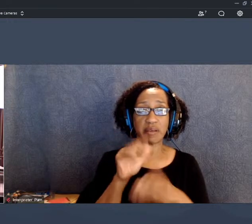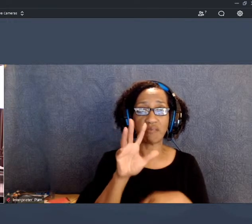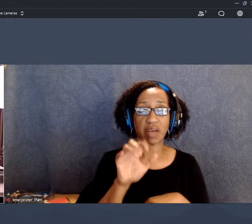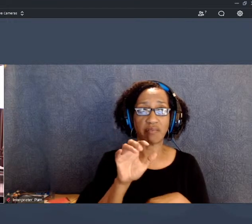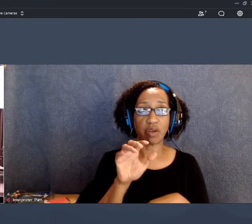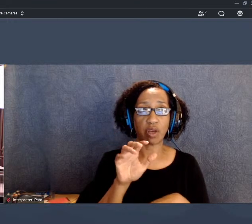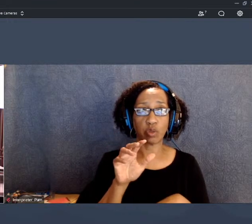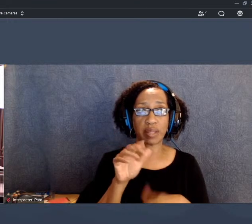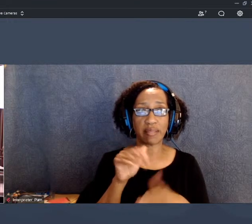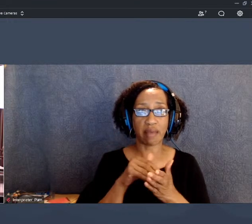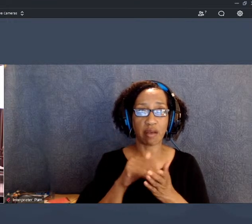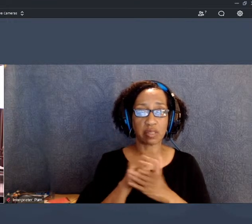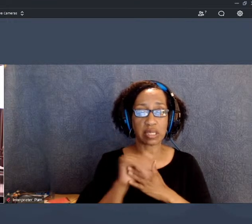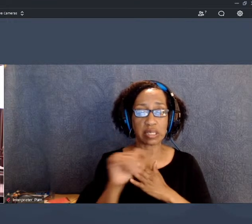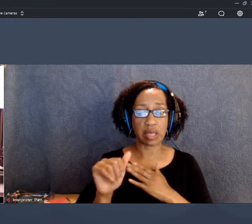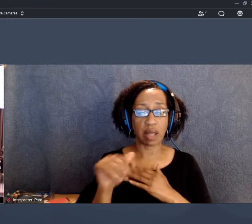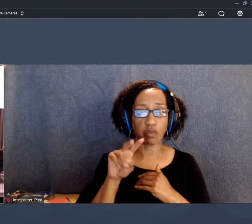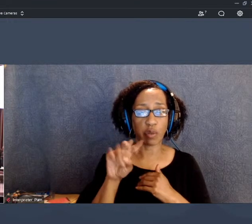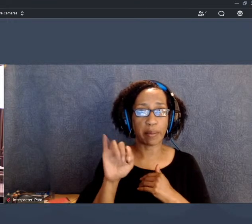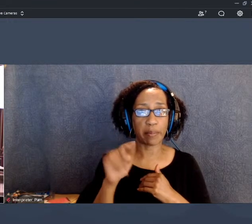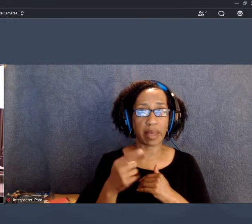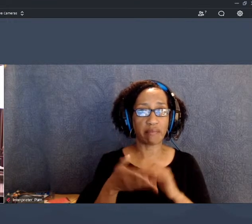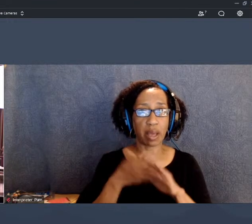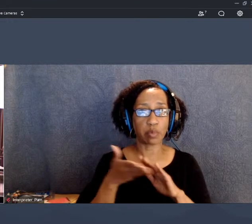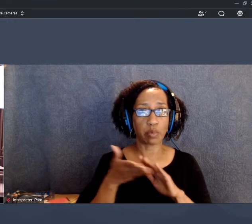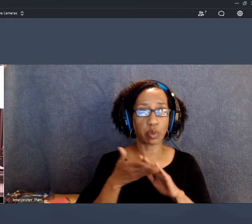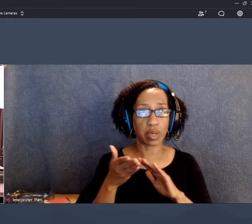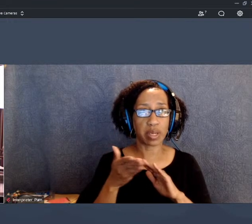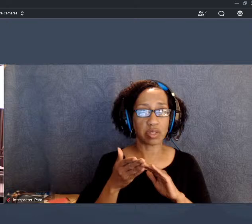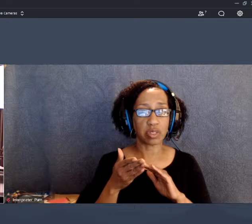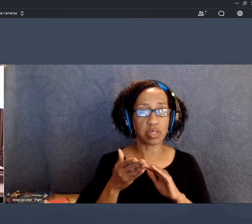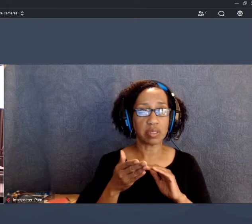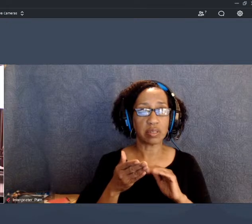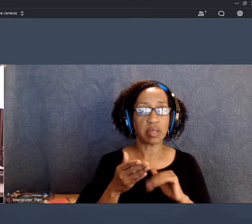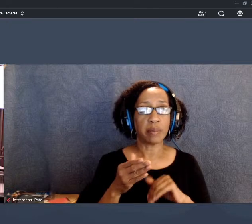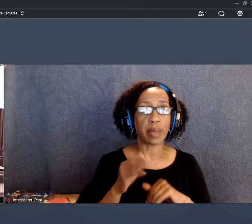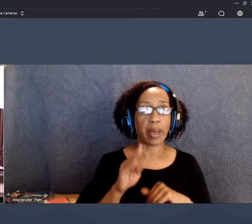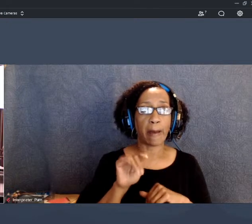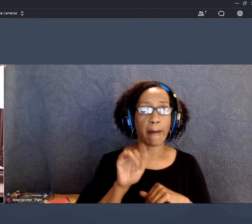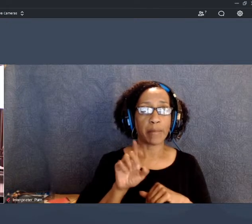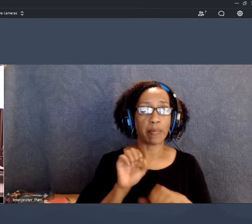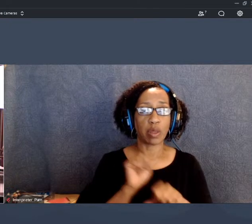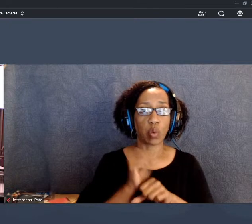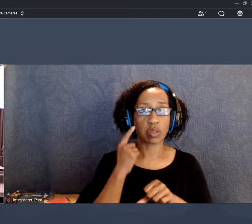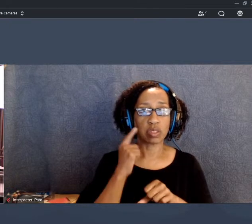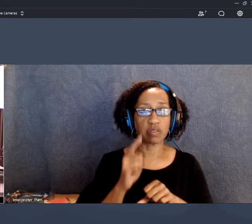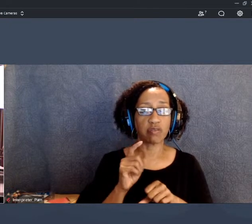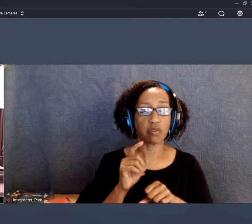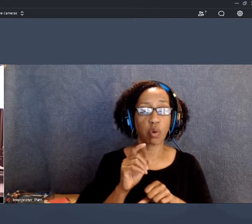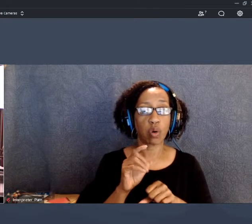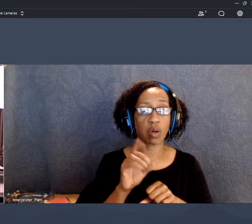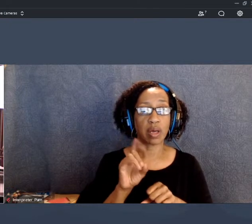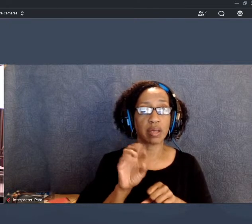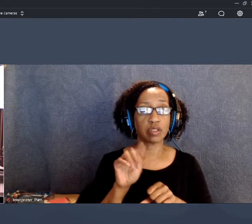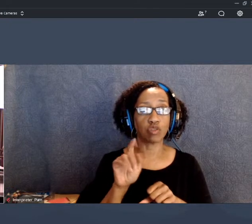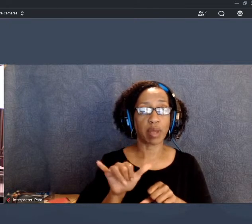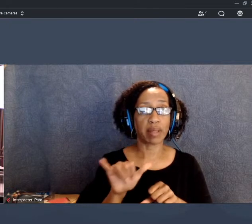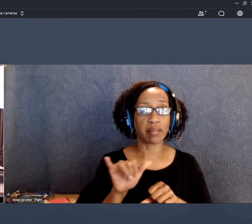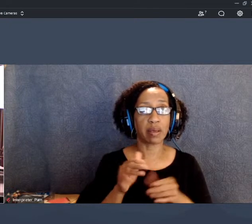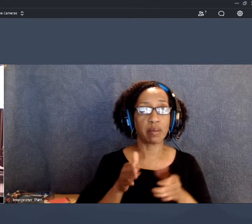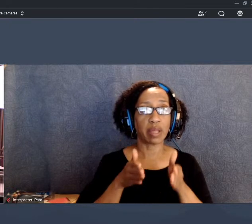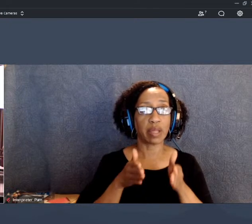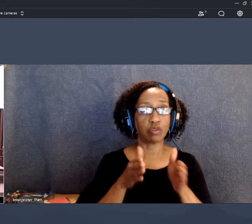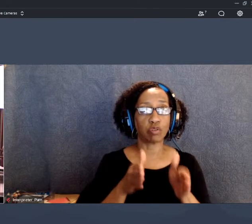$6,500,000 for the paving operations performed by Public Works or directly by Street Maintenance